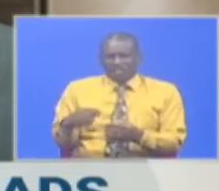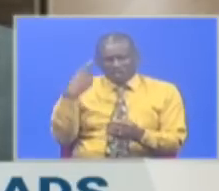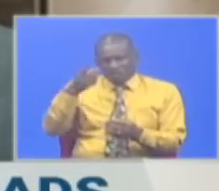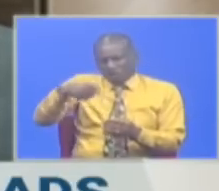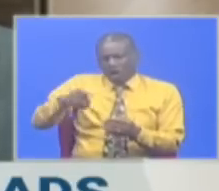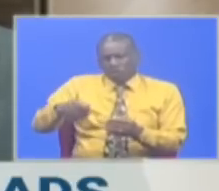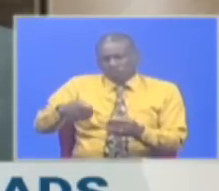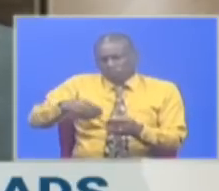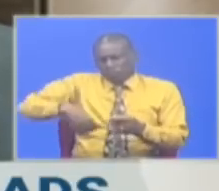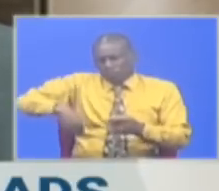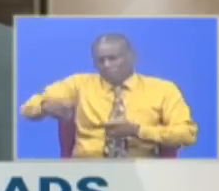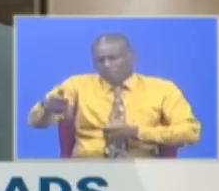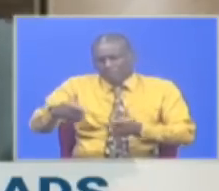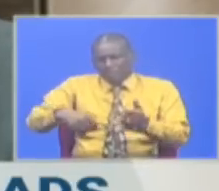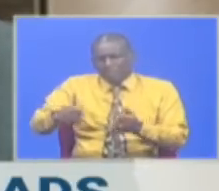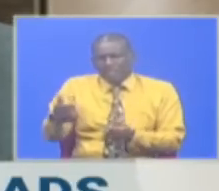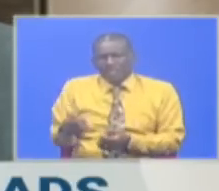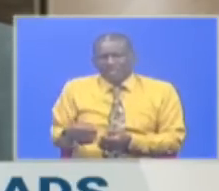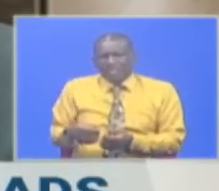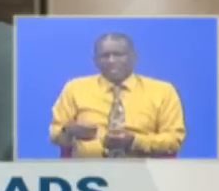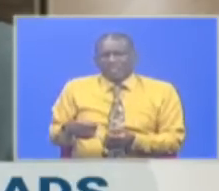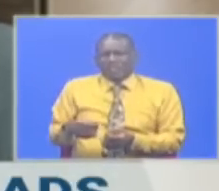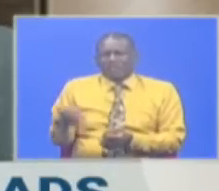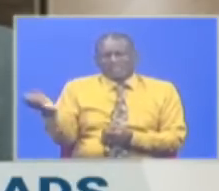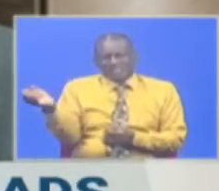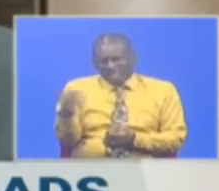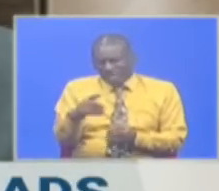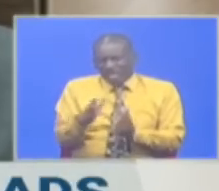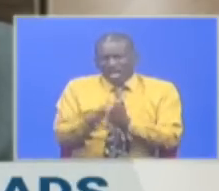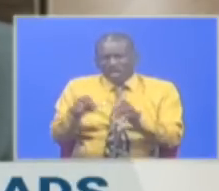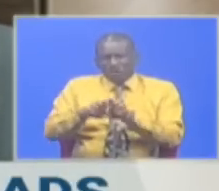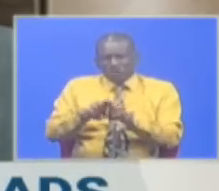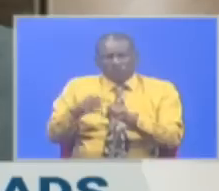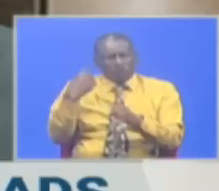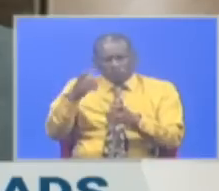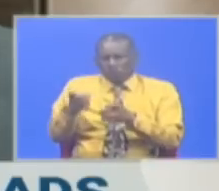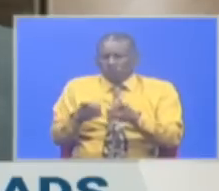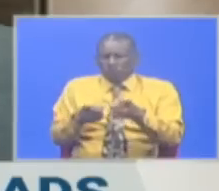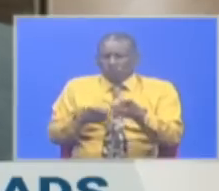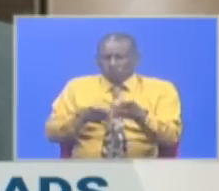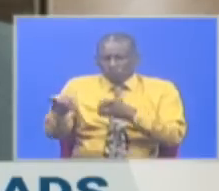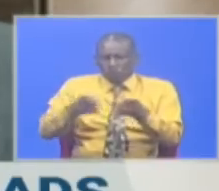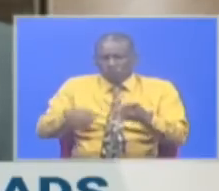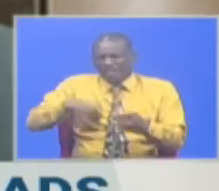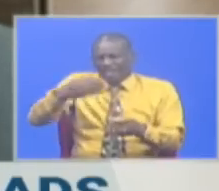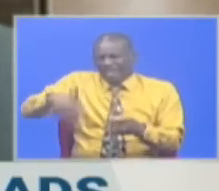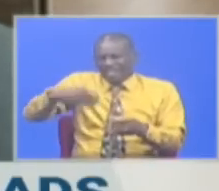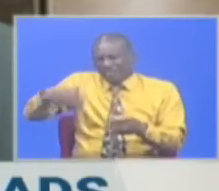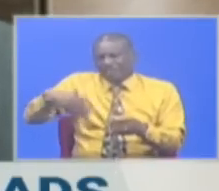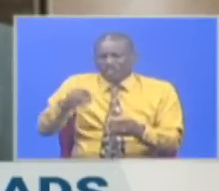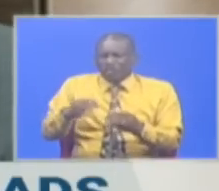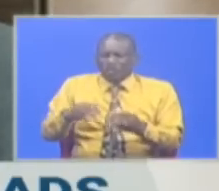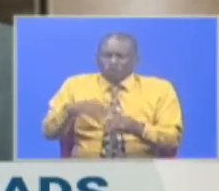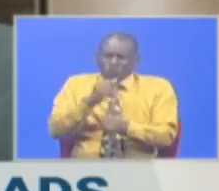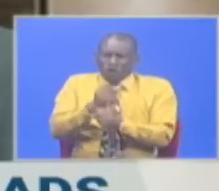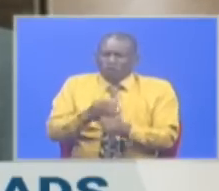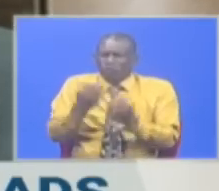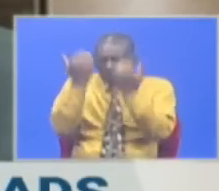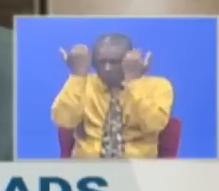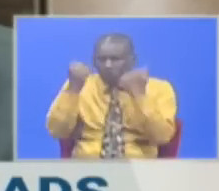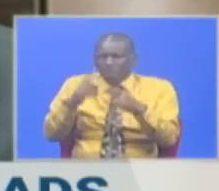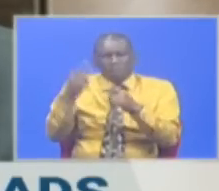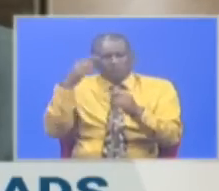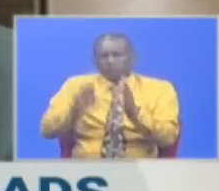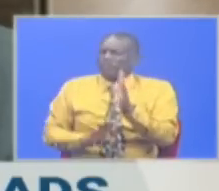expenditure for paying the emoluments and for running the day-to-day running of the judiciary. But for